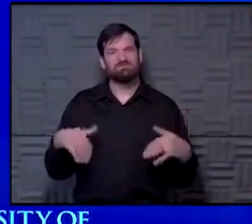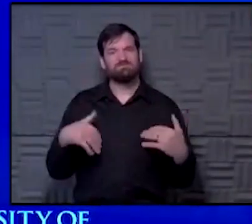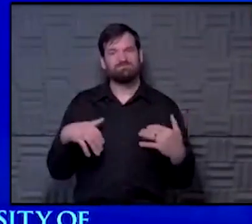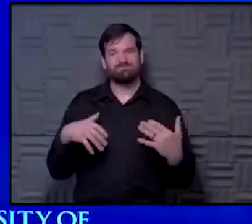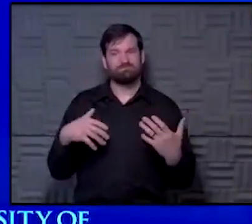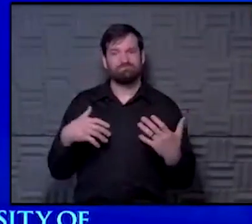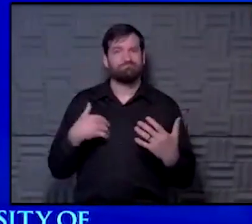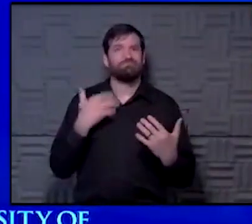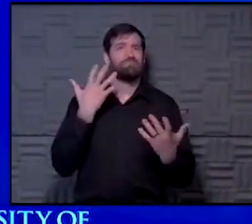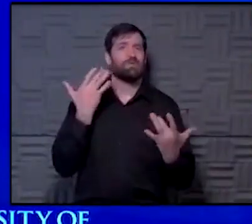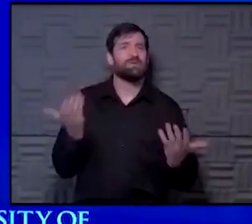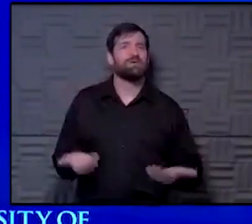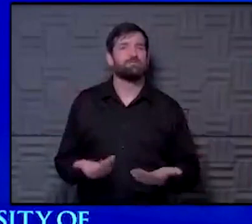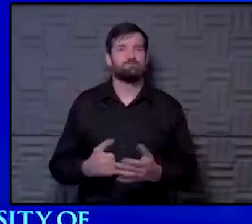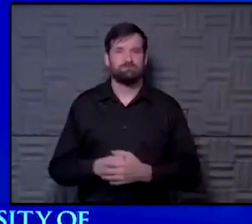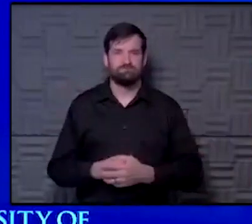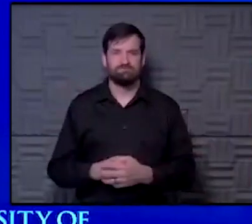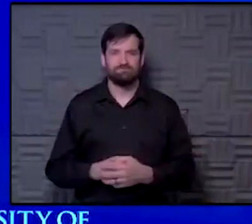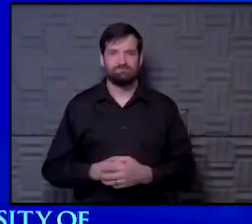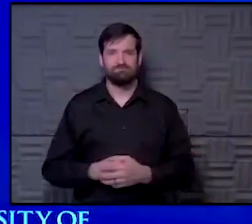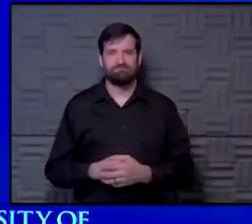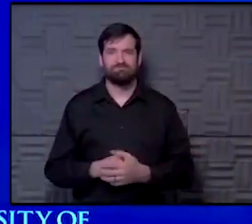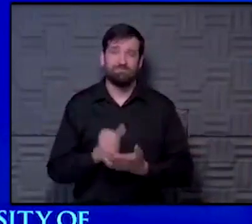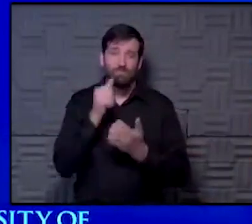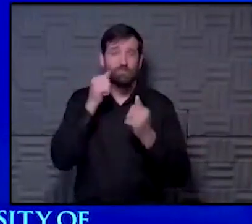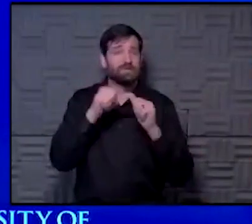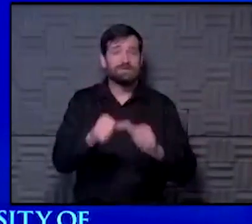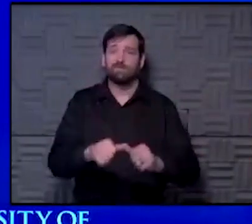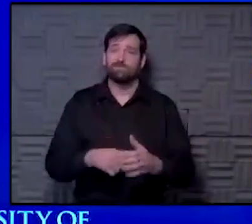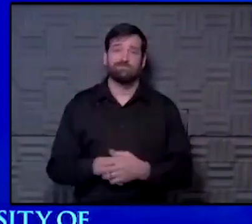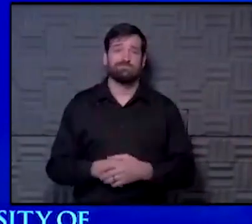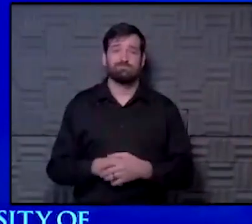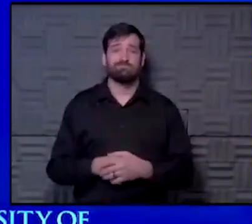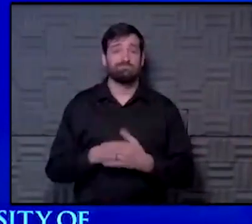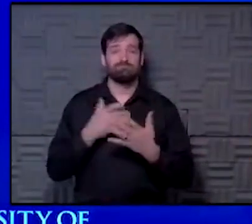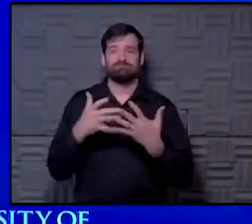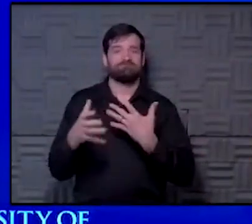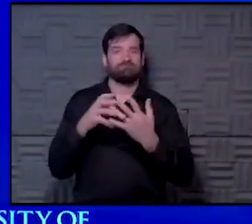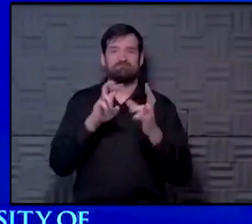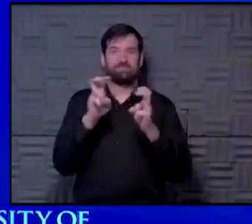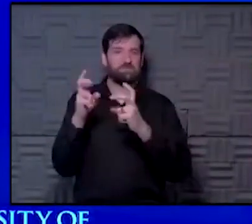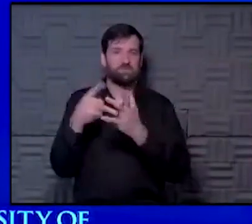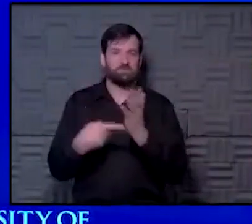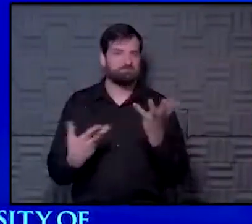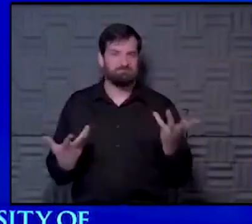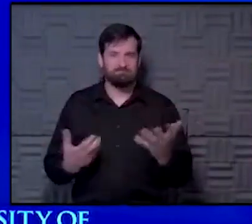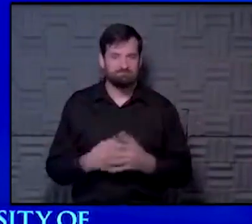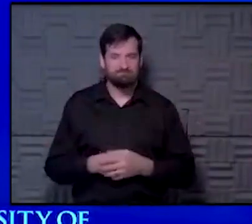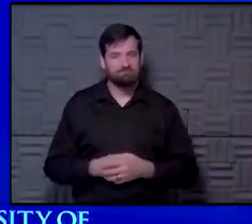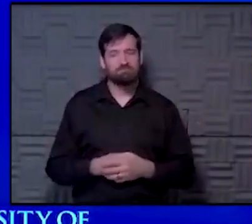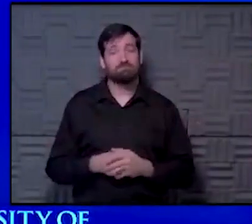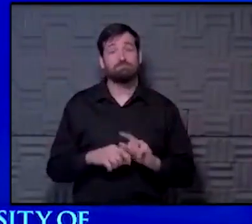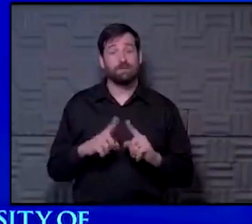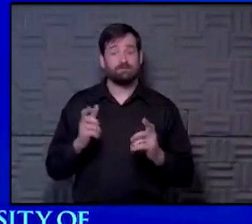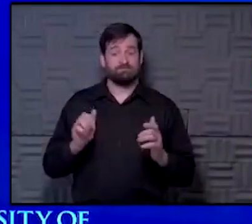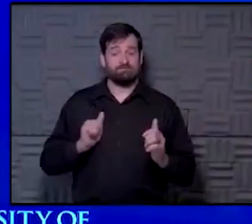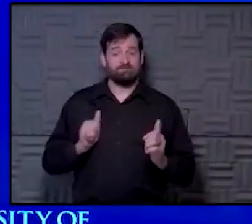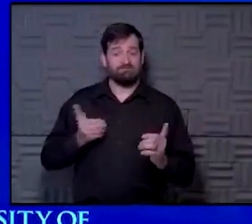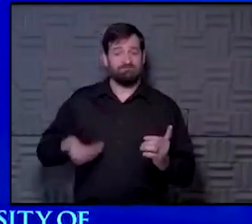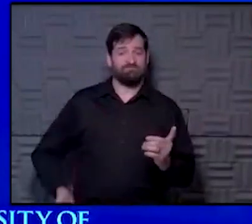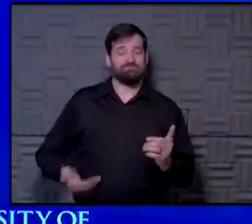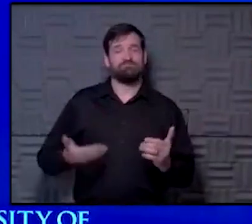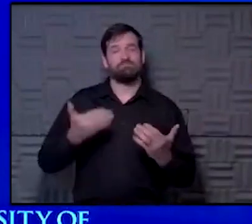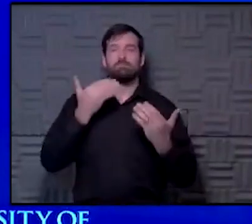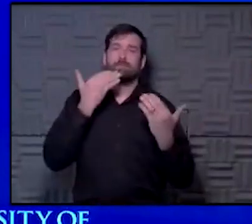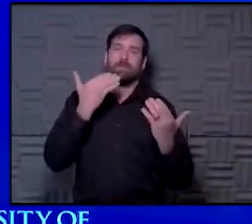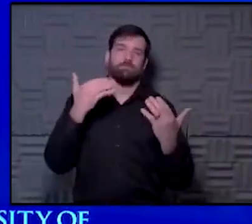of why we're here. And so we'll keep doing that regardless of the issue. But personally, I thank all